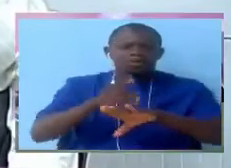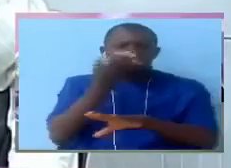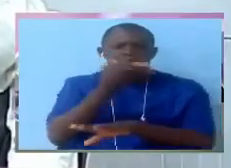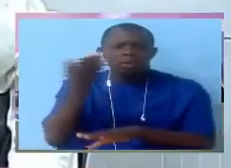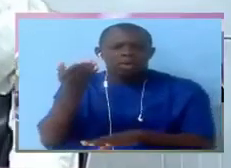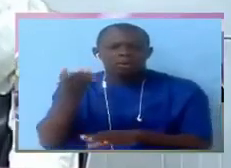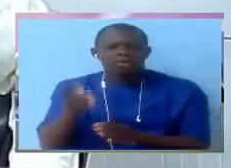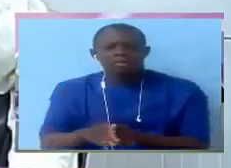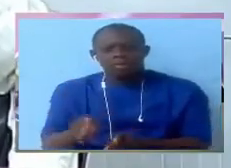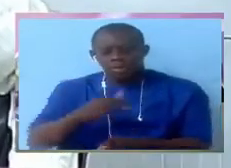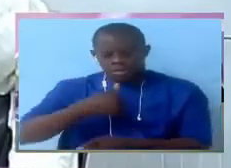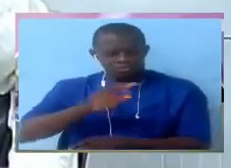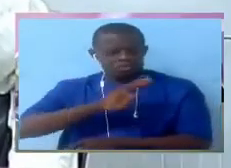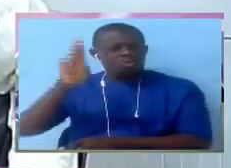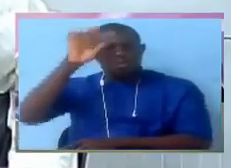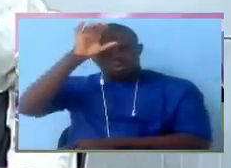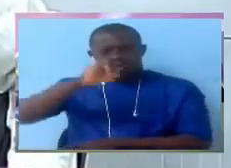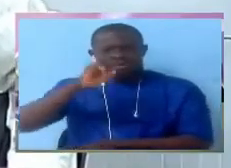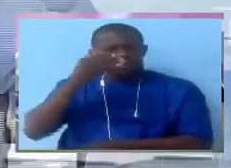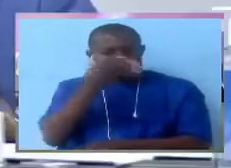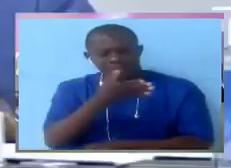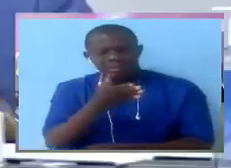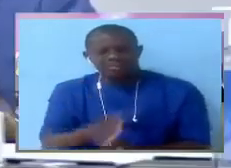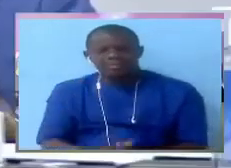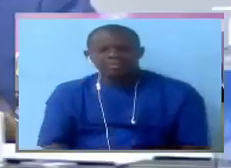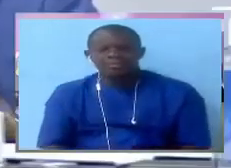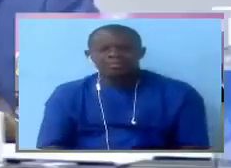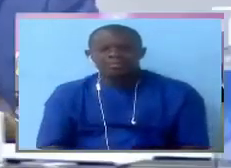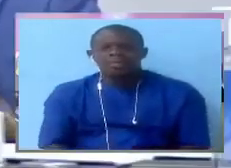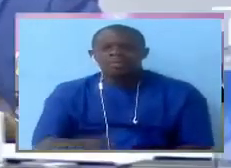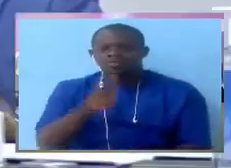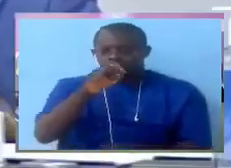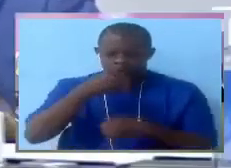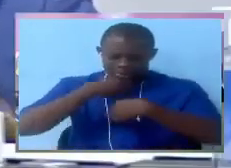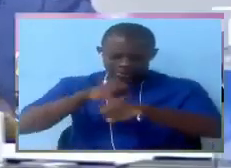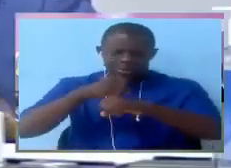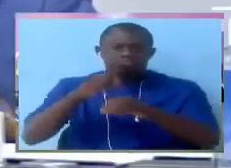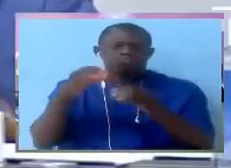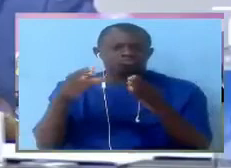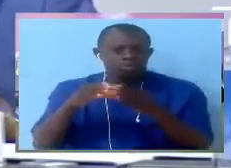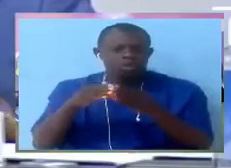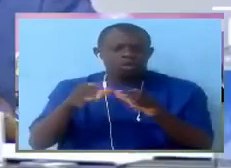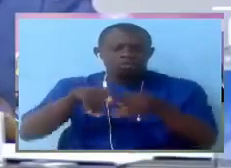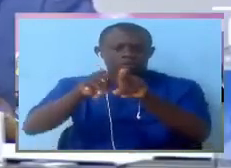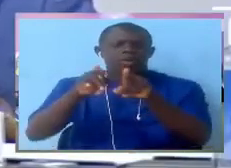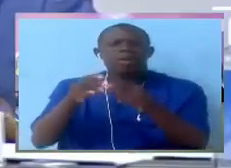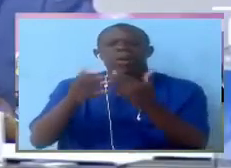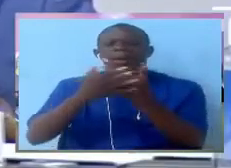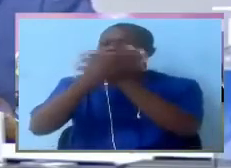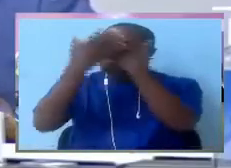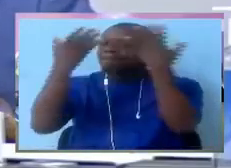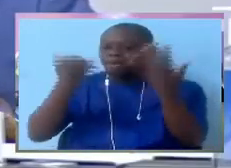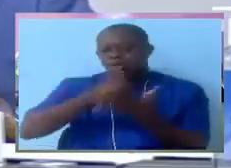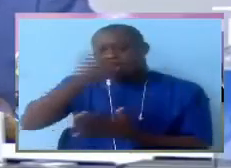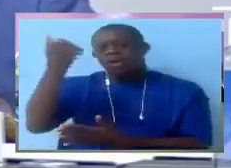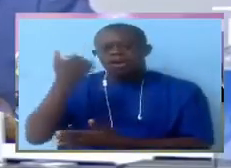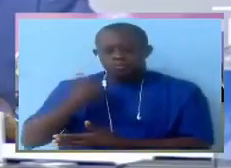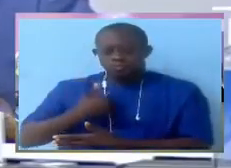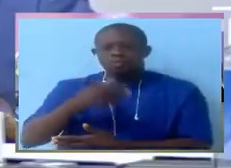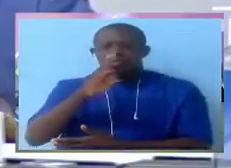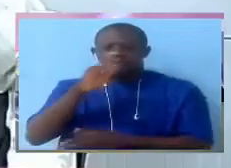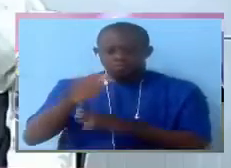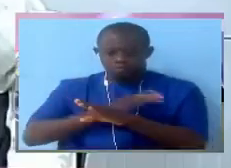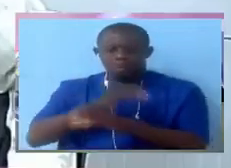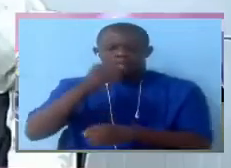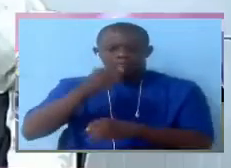Commandos, understand ma fofu de? I don't understand it. You train together with a lot of other people who also became commandos